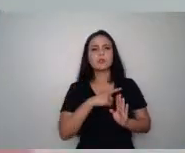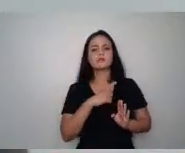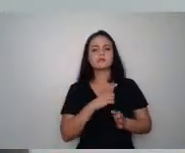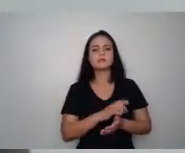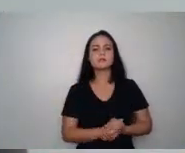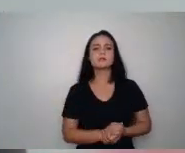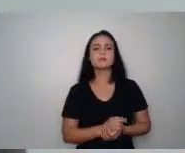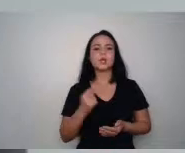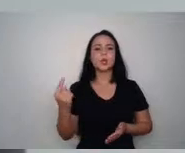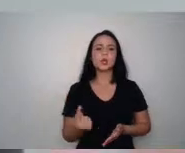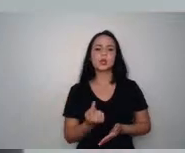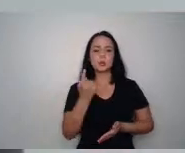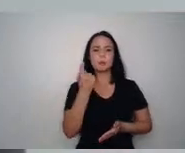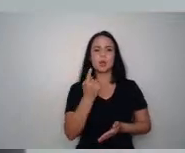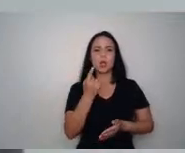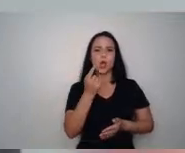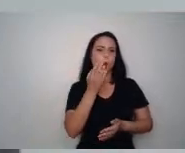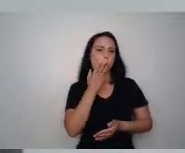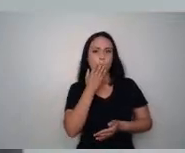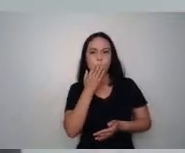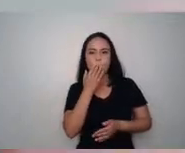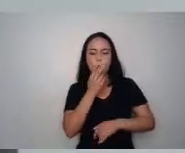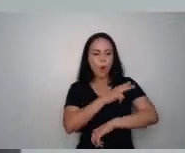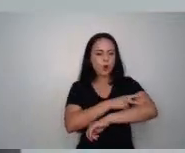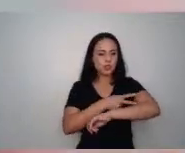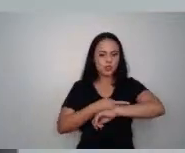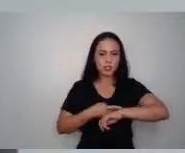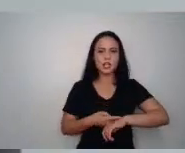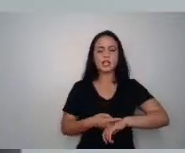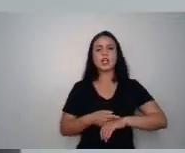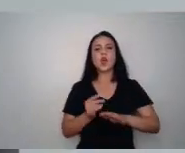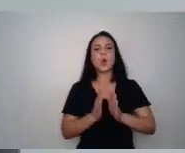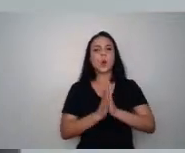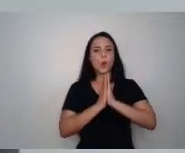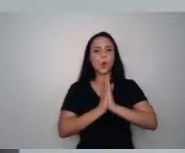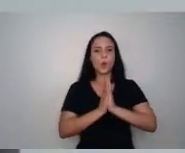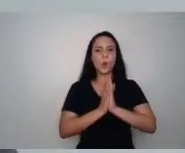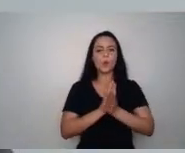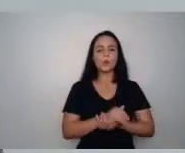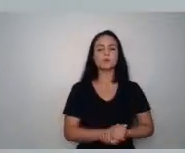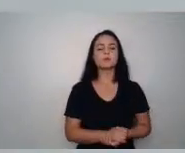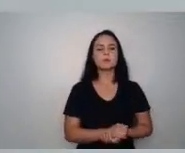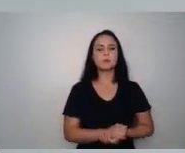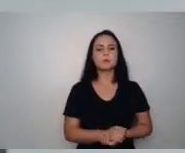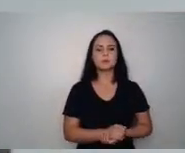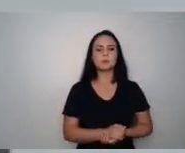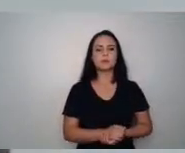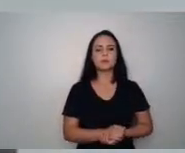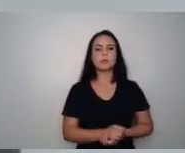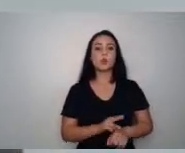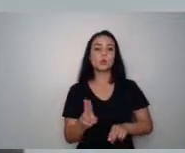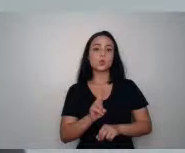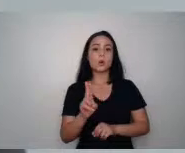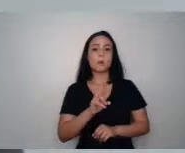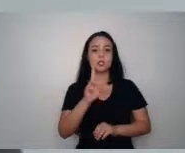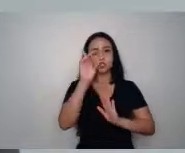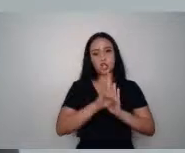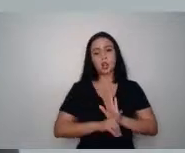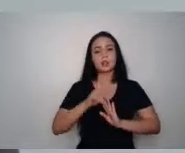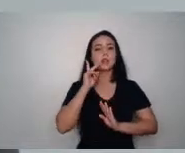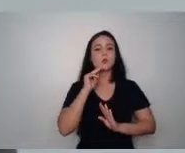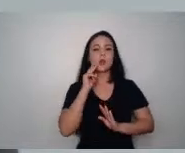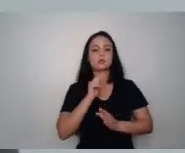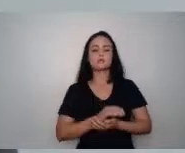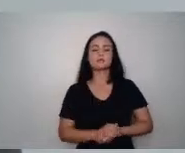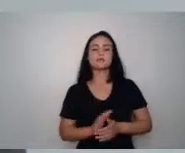person has, regardless of their race, ethnicity, religion, origin, or sexual orientation. And